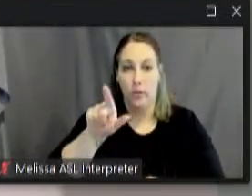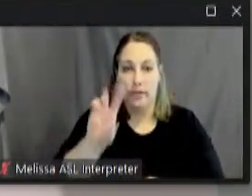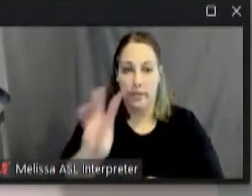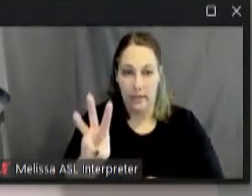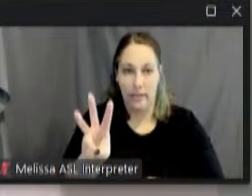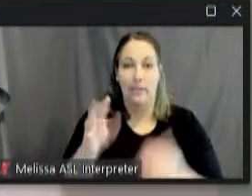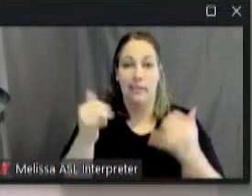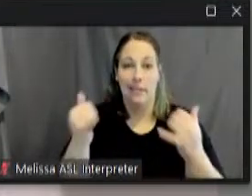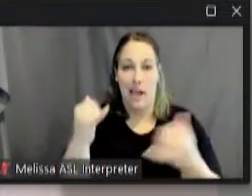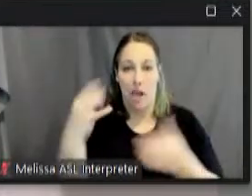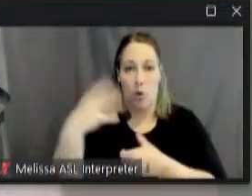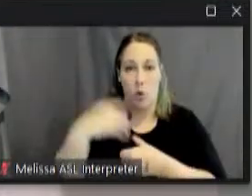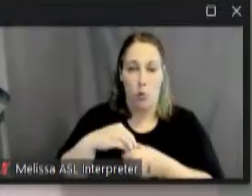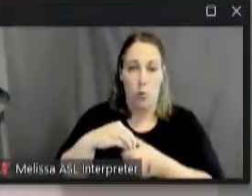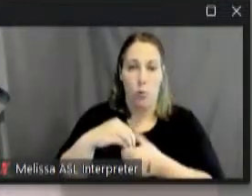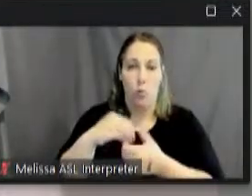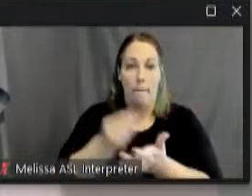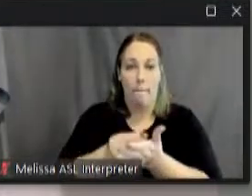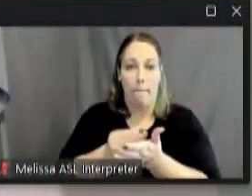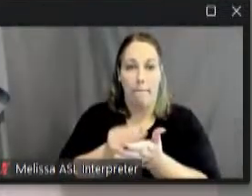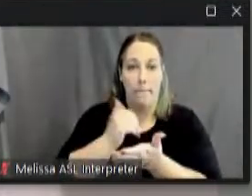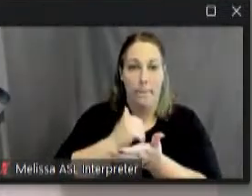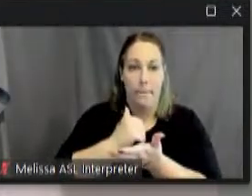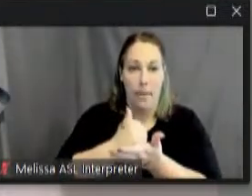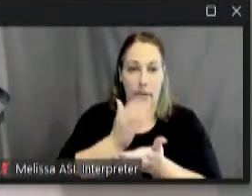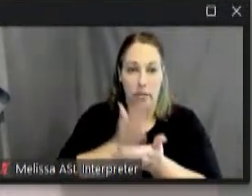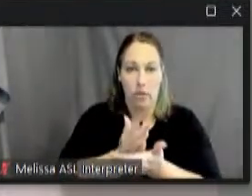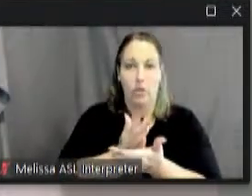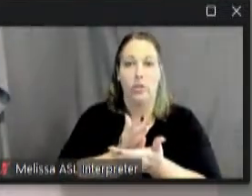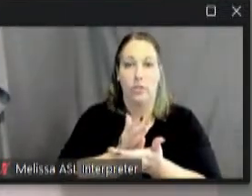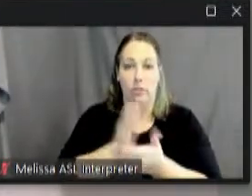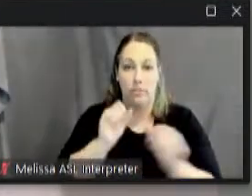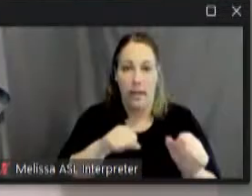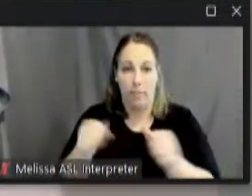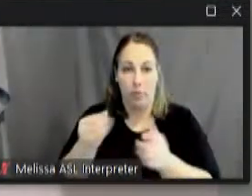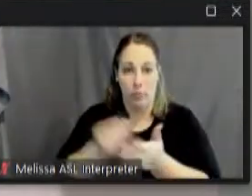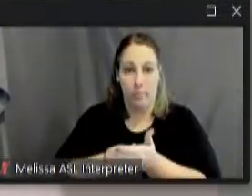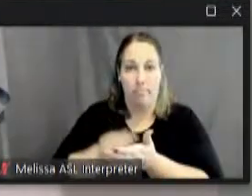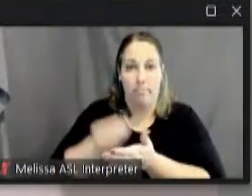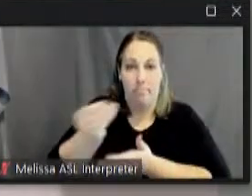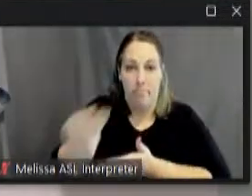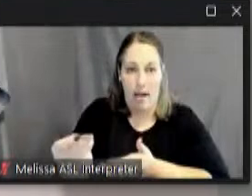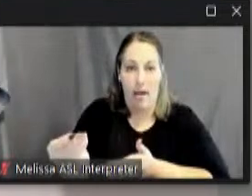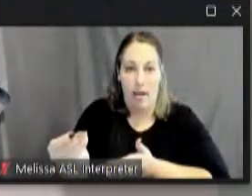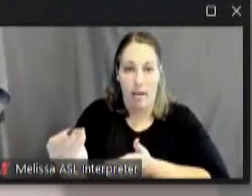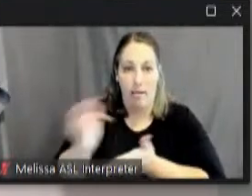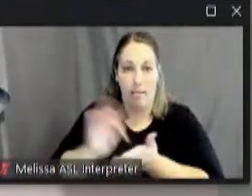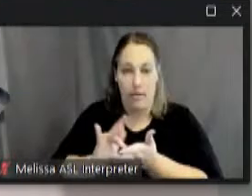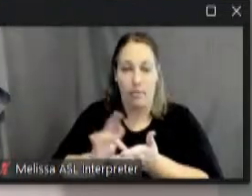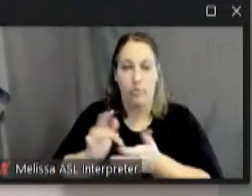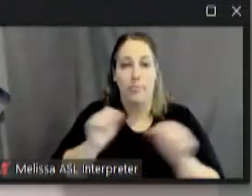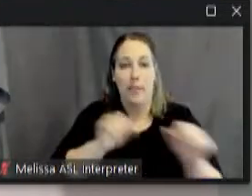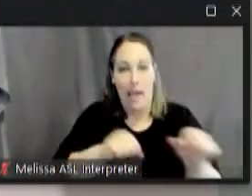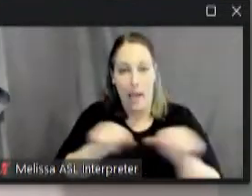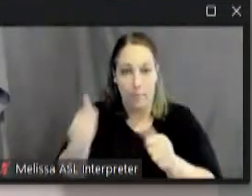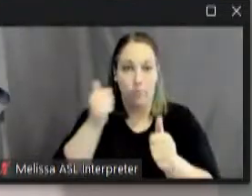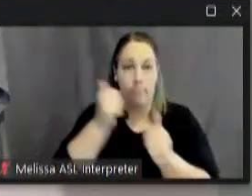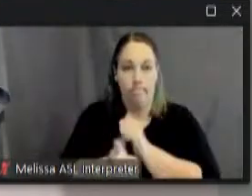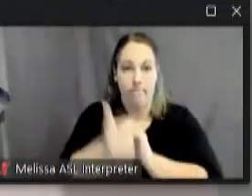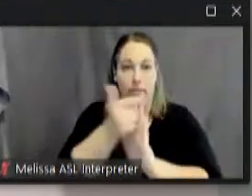purchase of contraceptive pills so we can make this law a